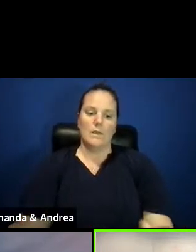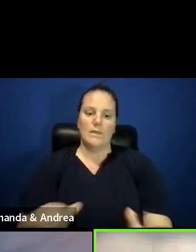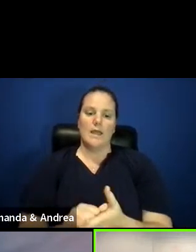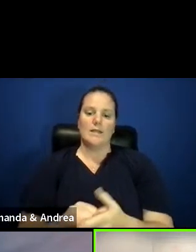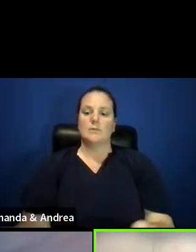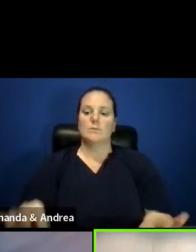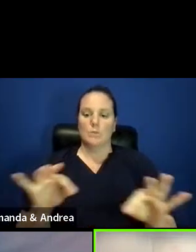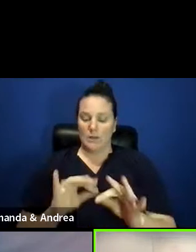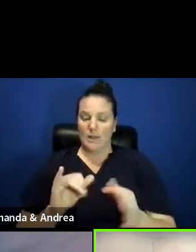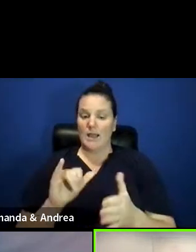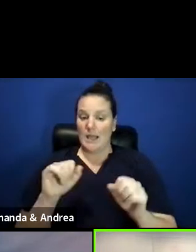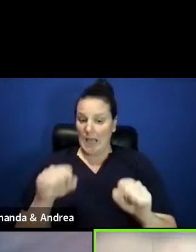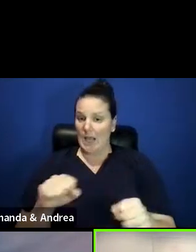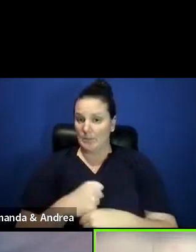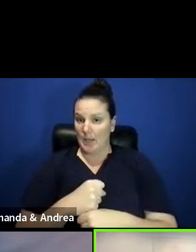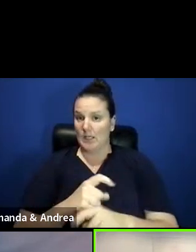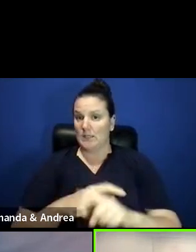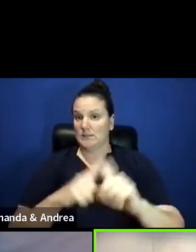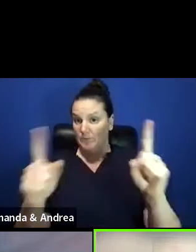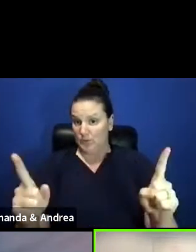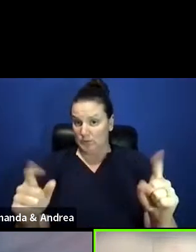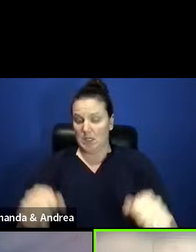they can make a difference.